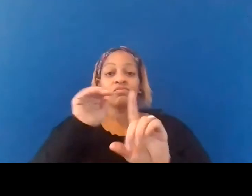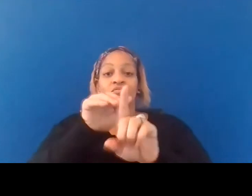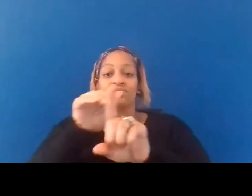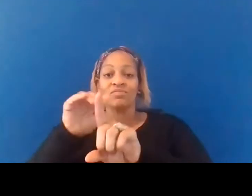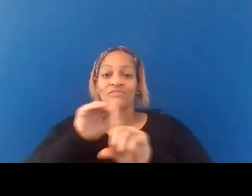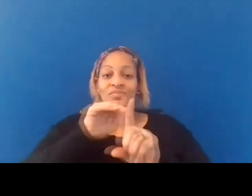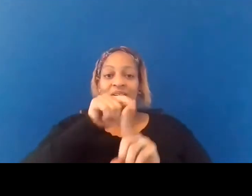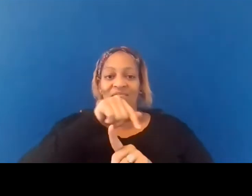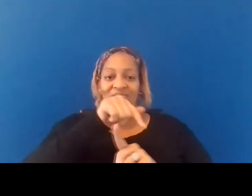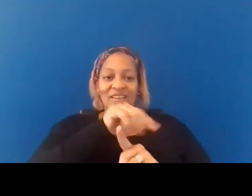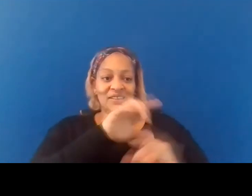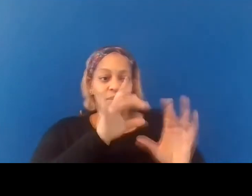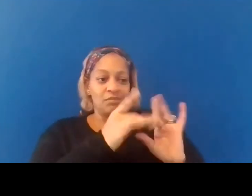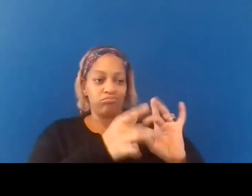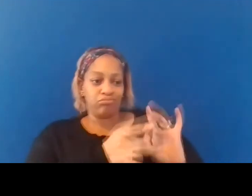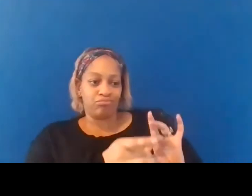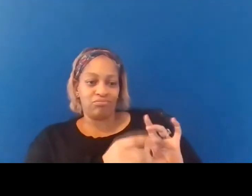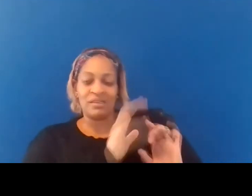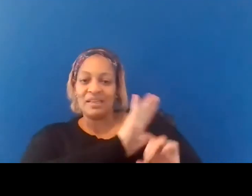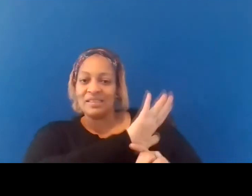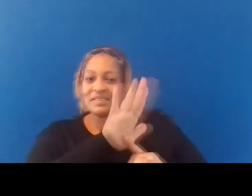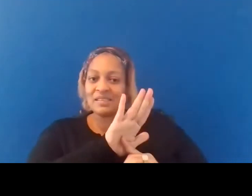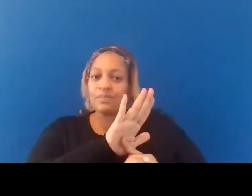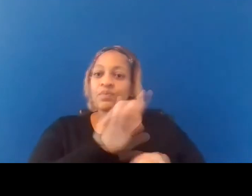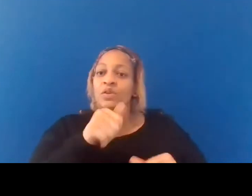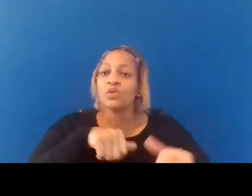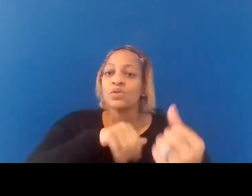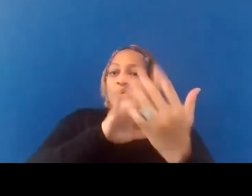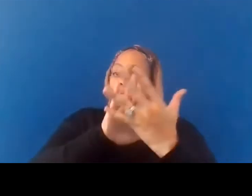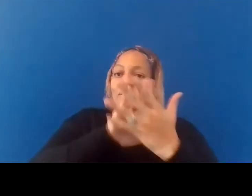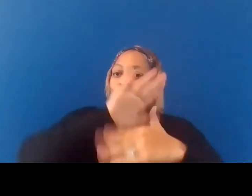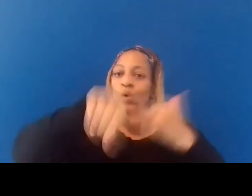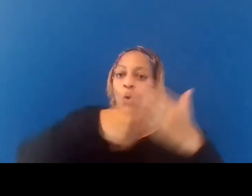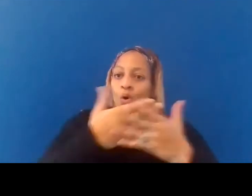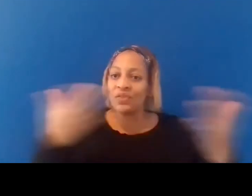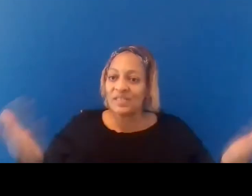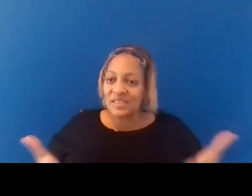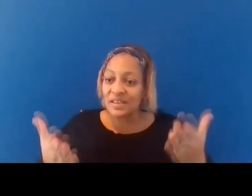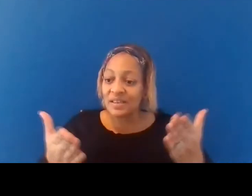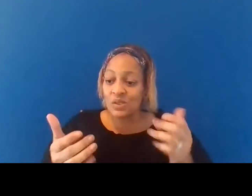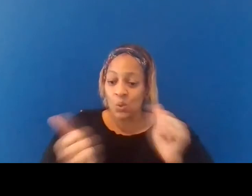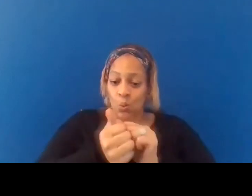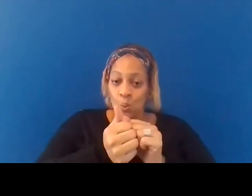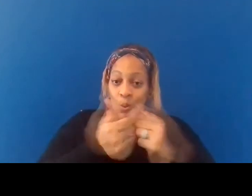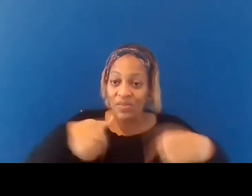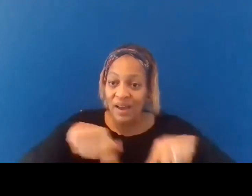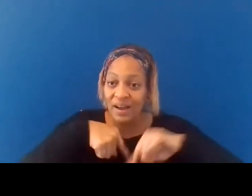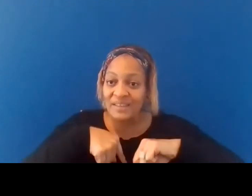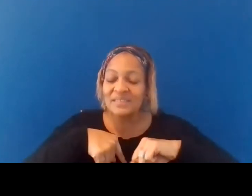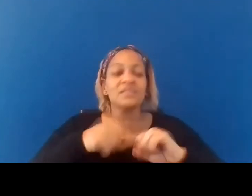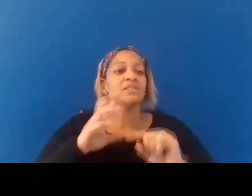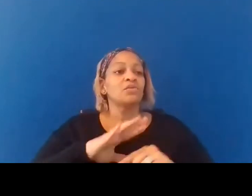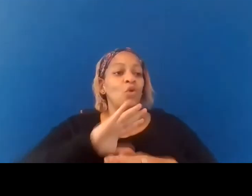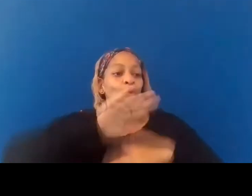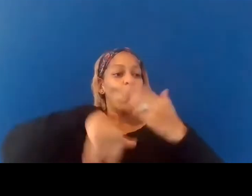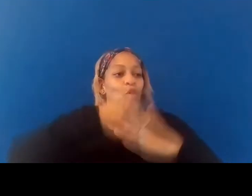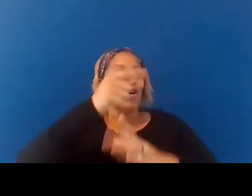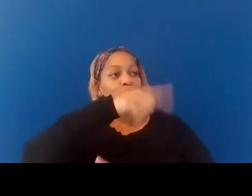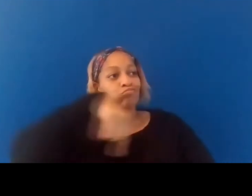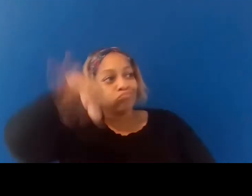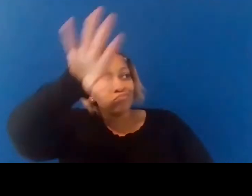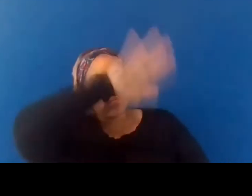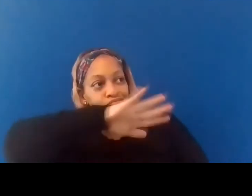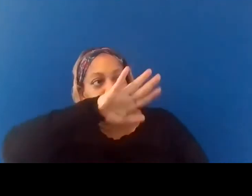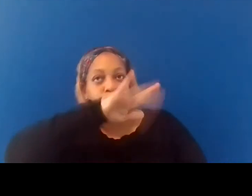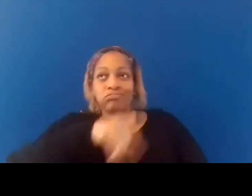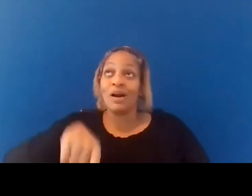this presence is all that is. So it's not just within us, but it is us, it's around us, it's before and behind, to the right and the left,